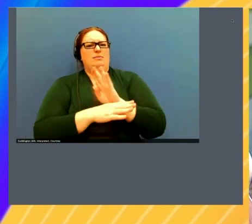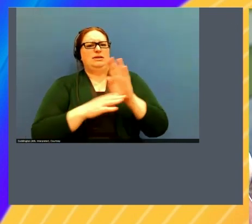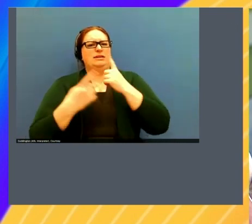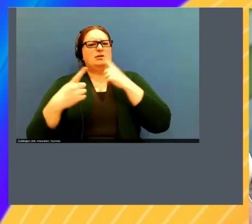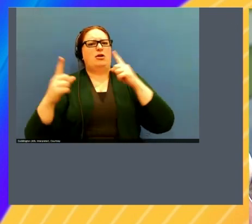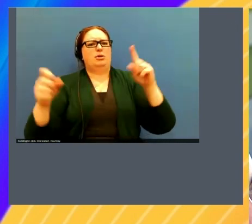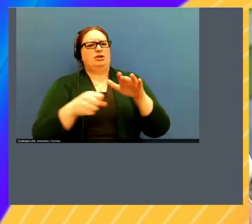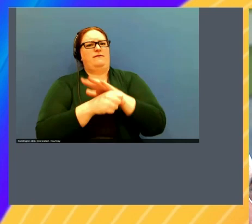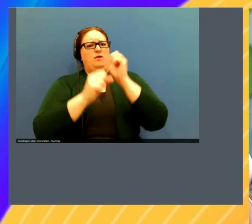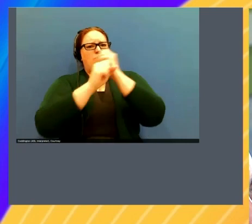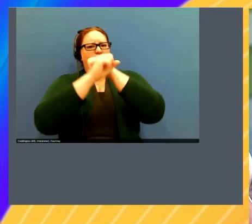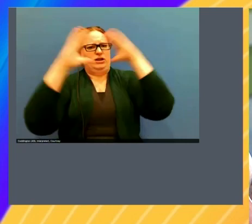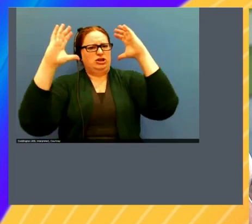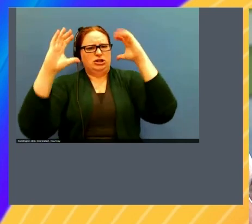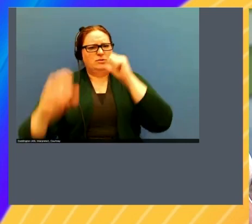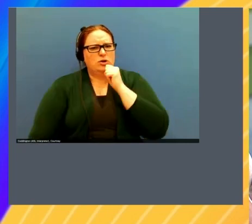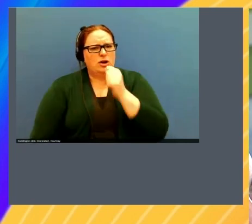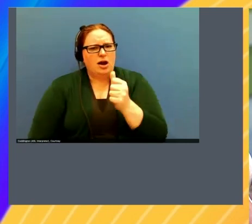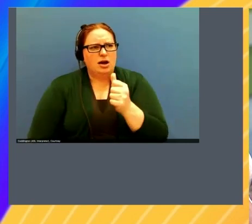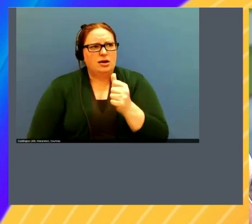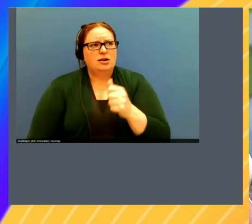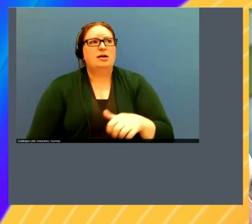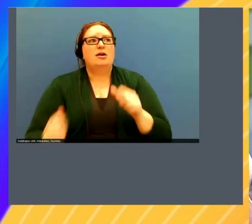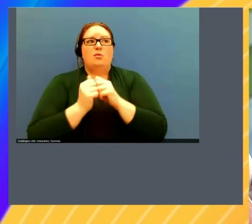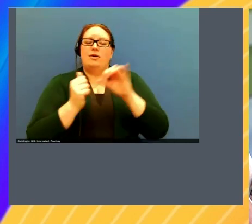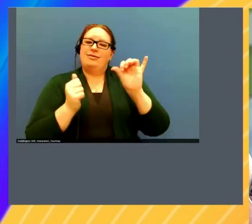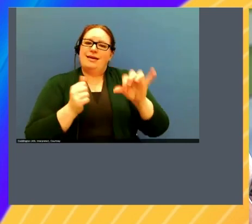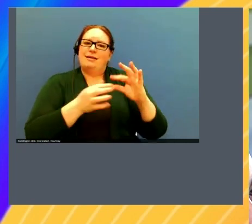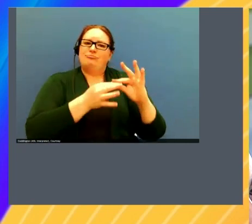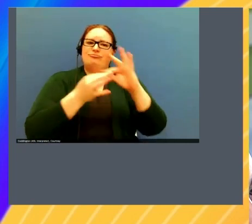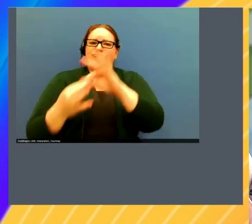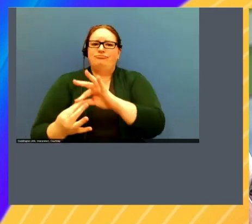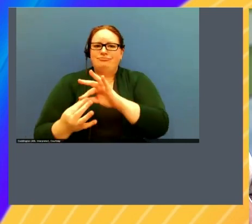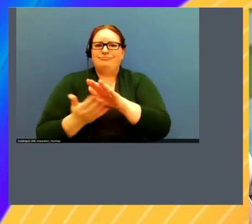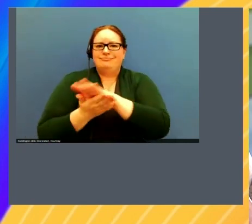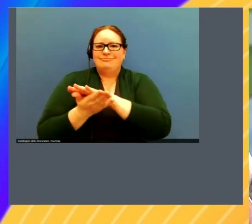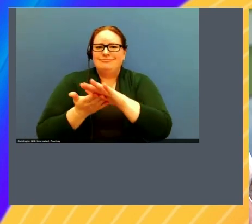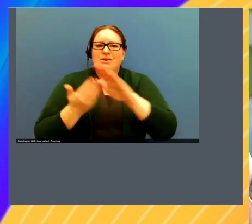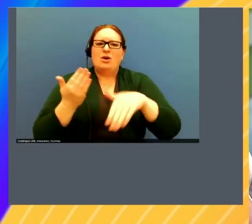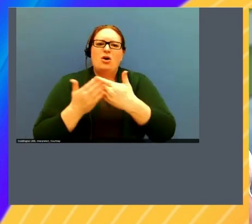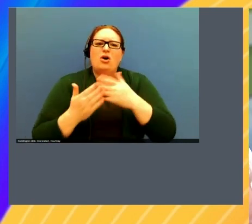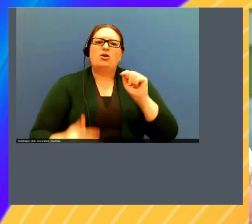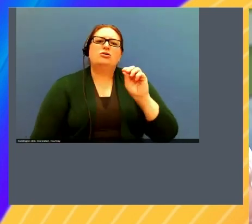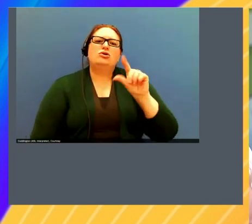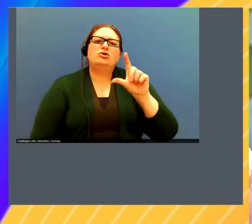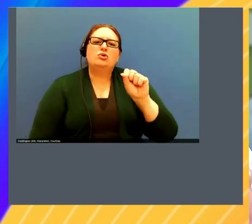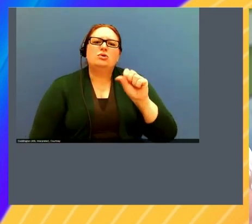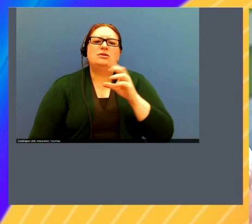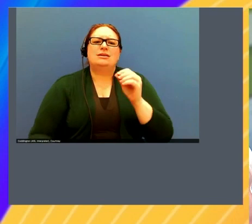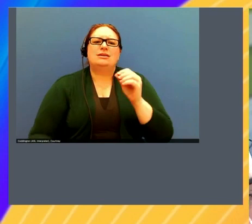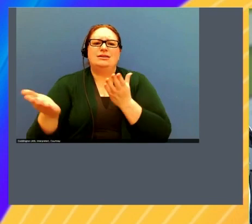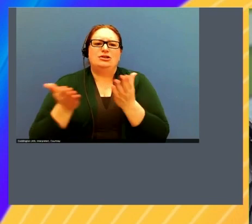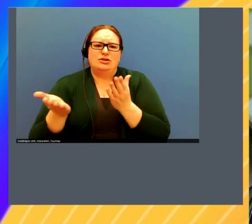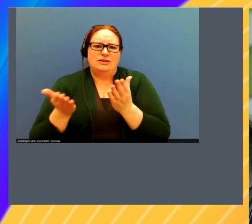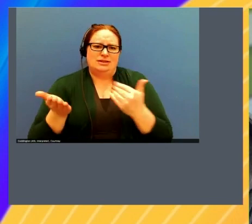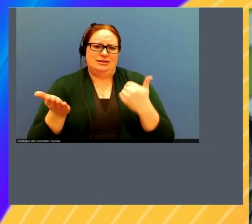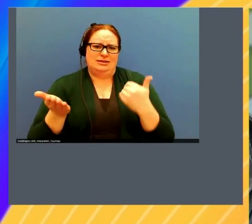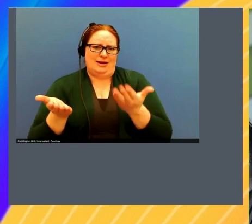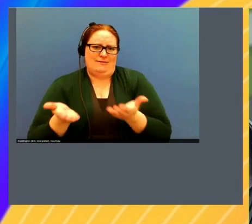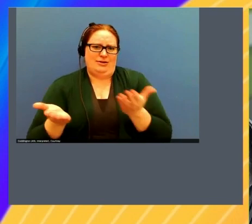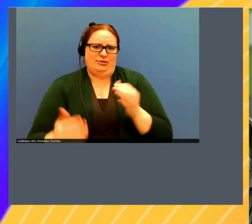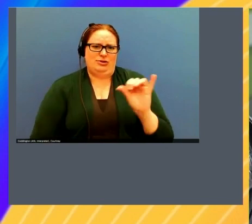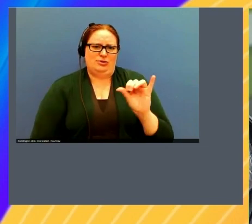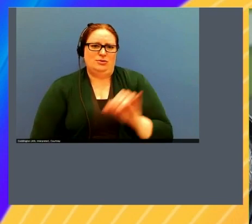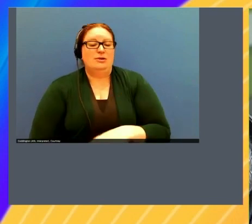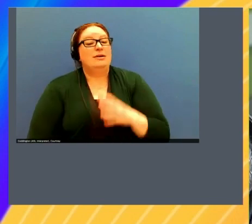vision. But with that, it kind of dovetails nicely into all the tools and services we have here too. Yeah, and